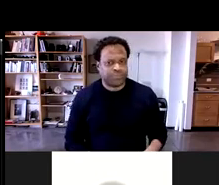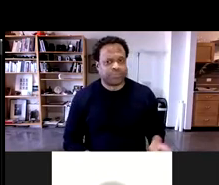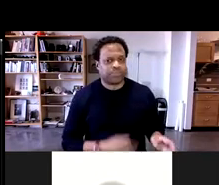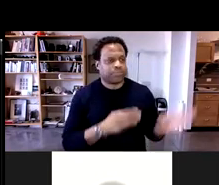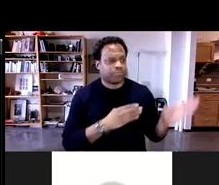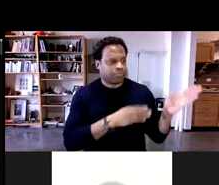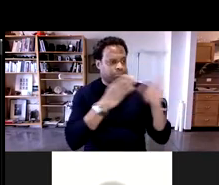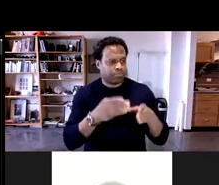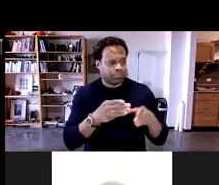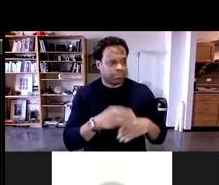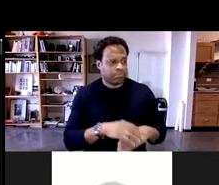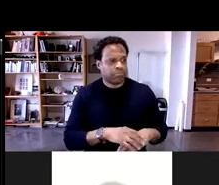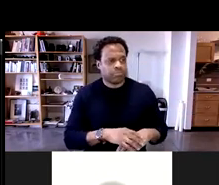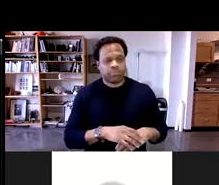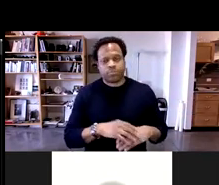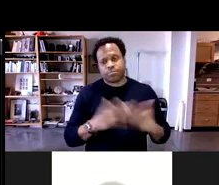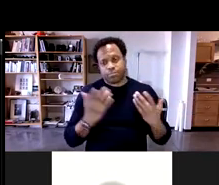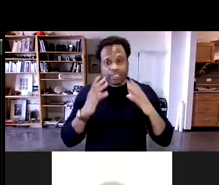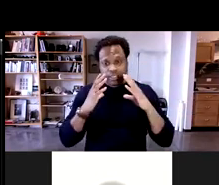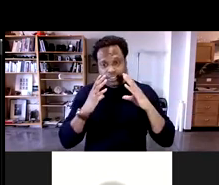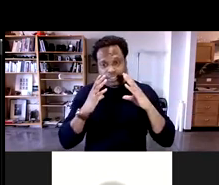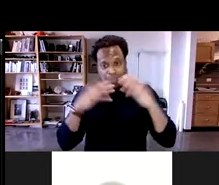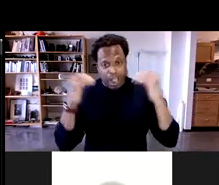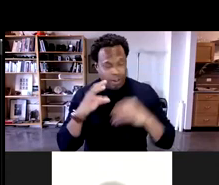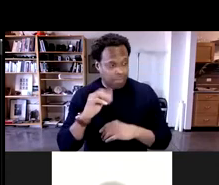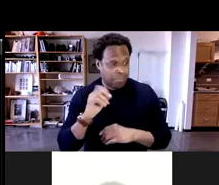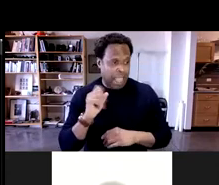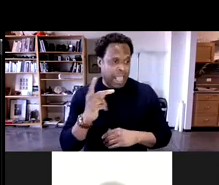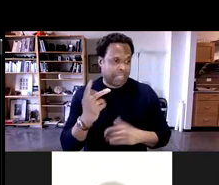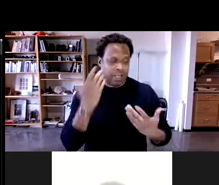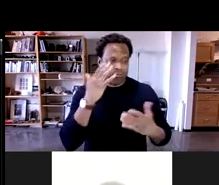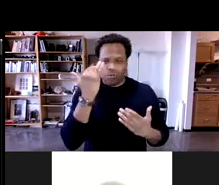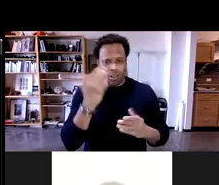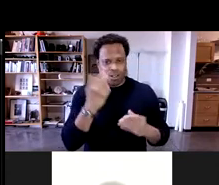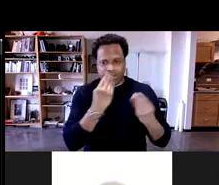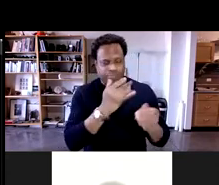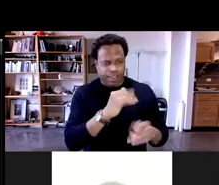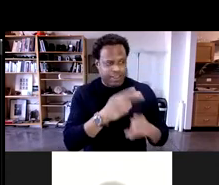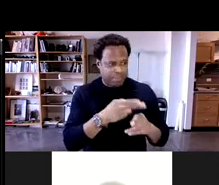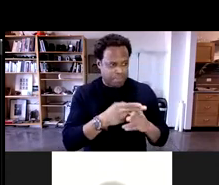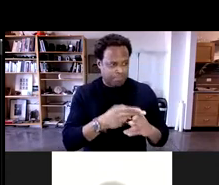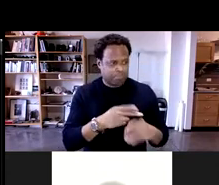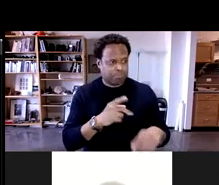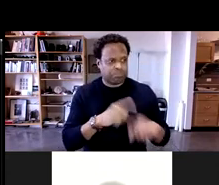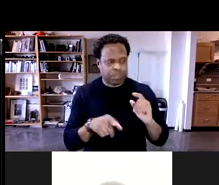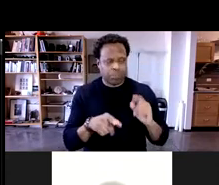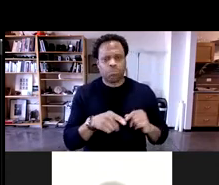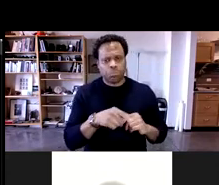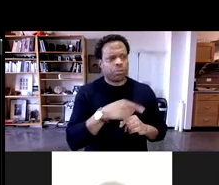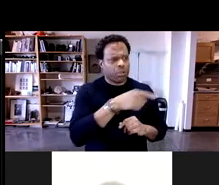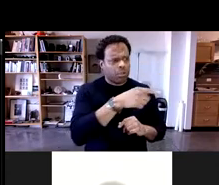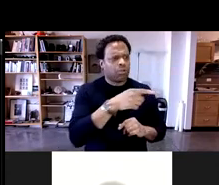So things could get inside possibly. The smile mask,